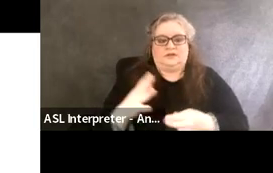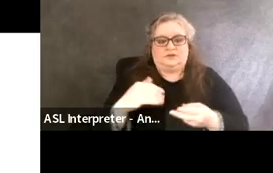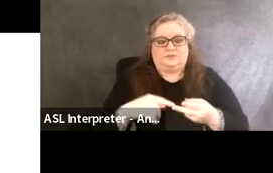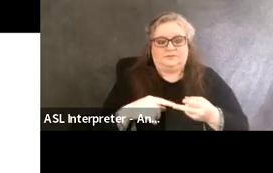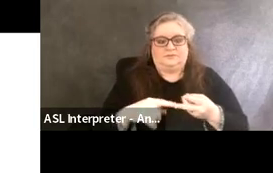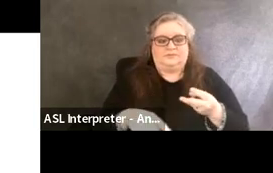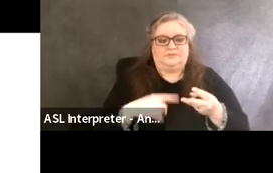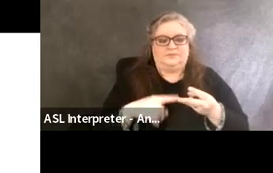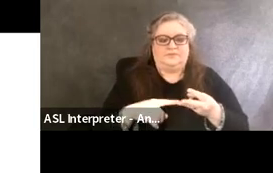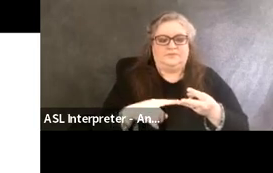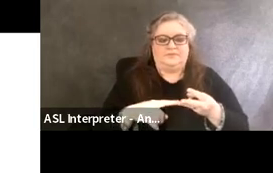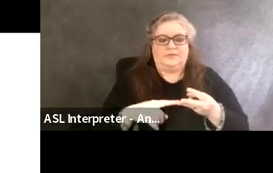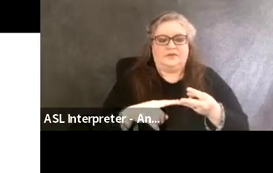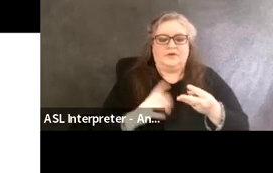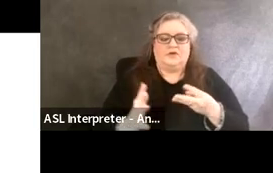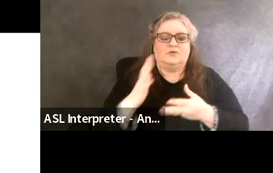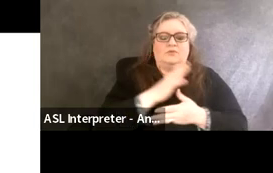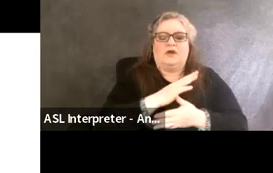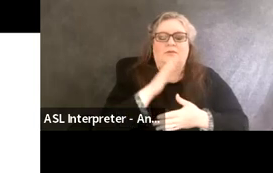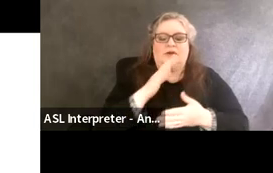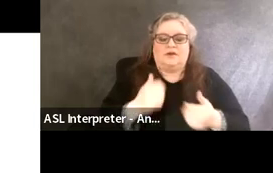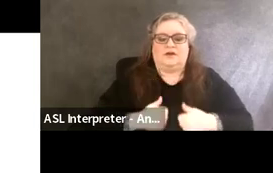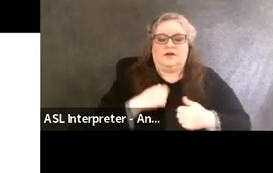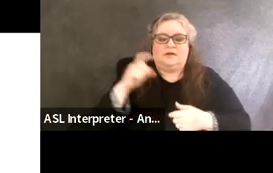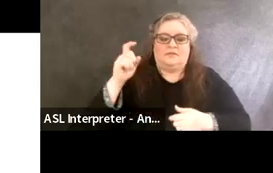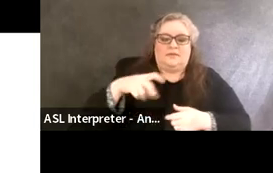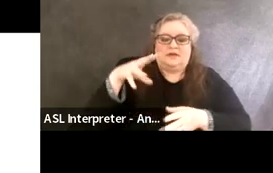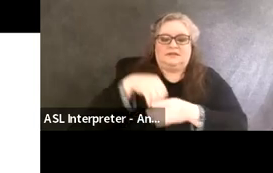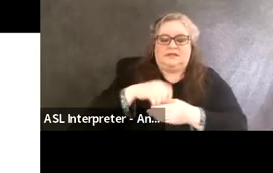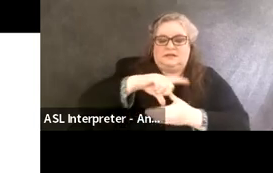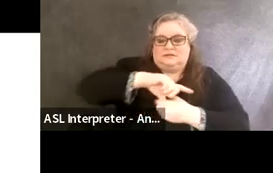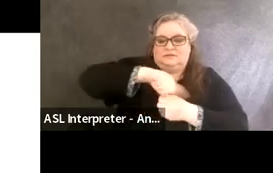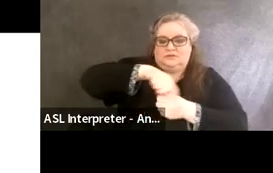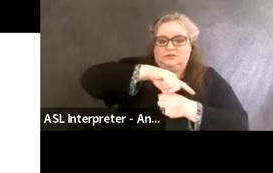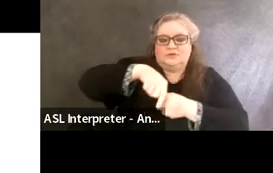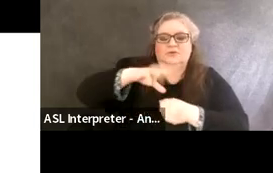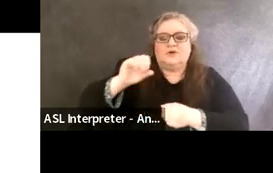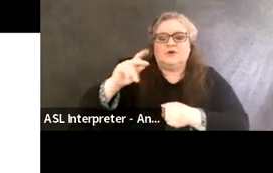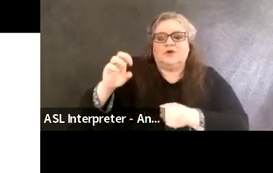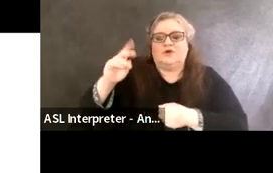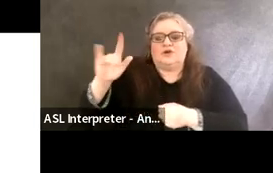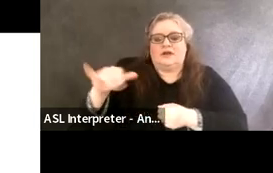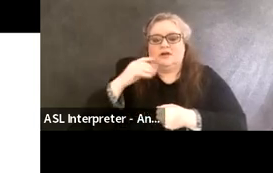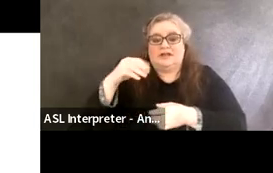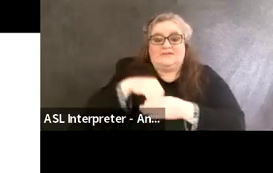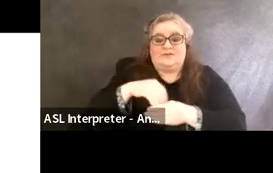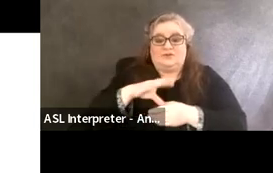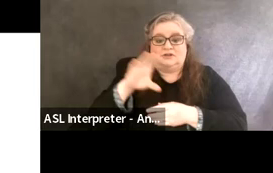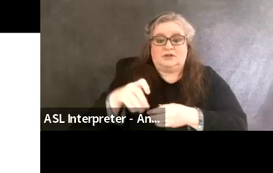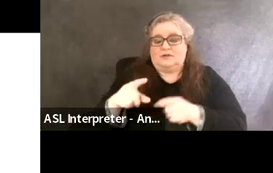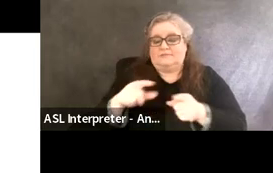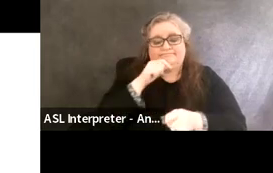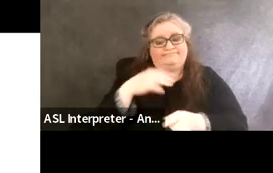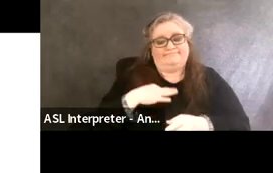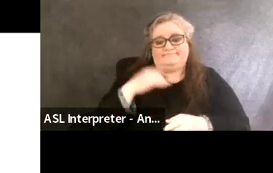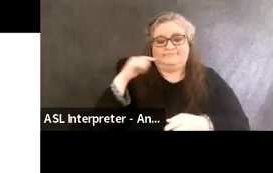The third is that your primary address must be in suburban Cook County. If your address is in Chicago, you're not